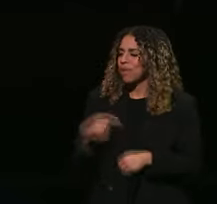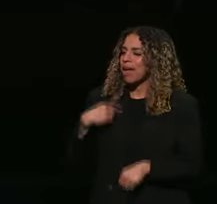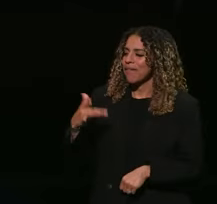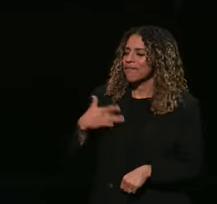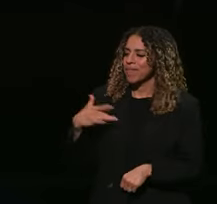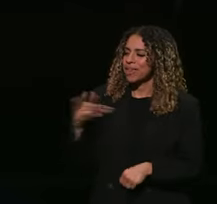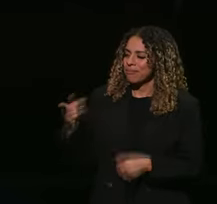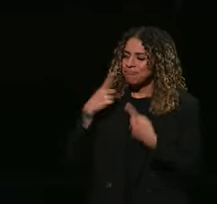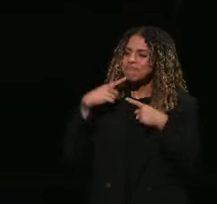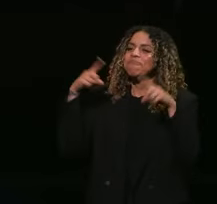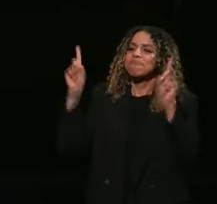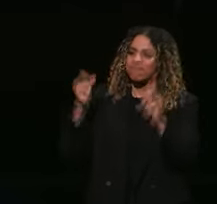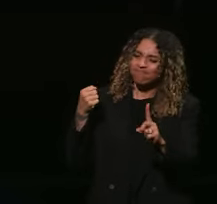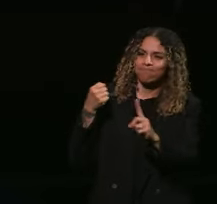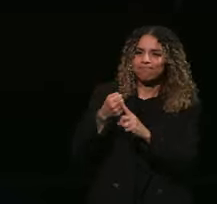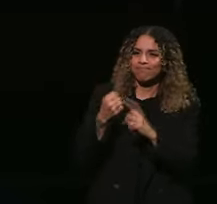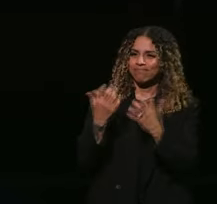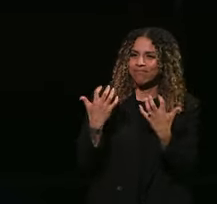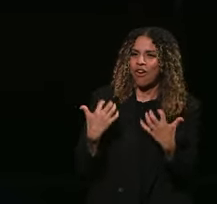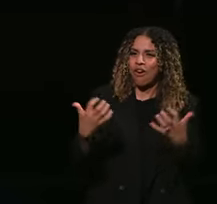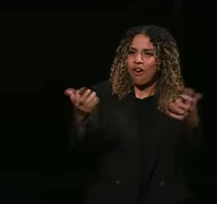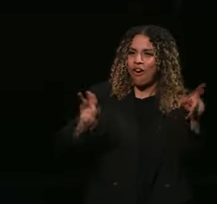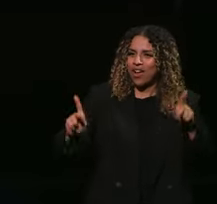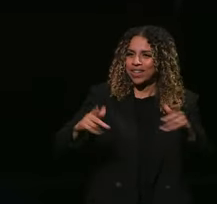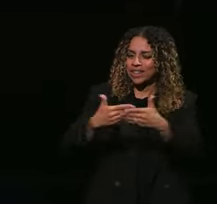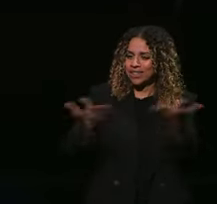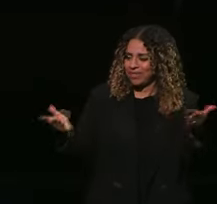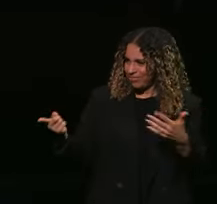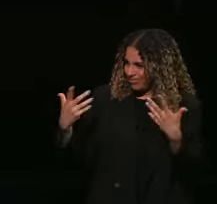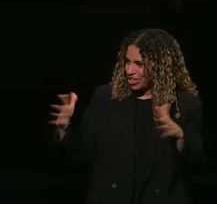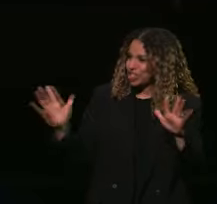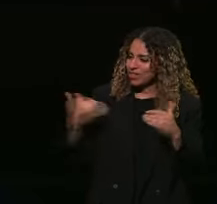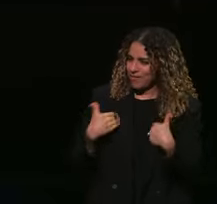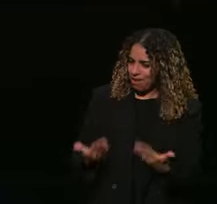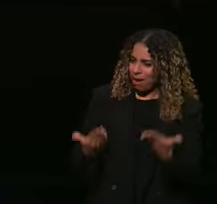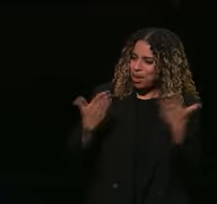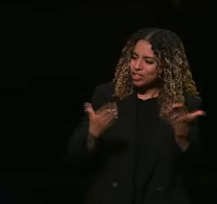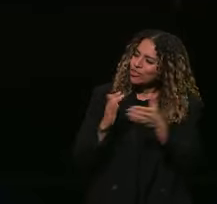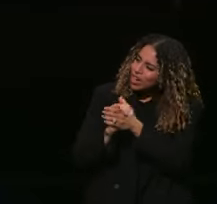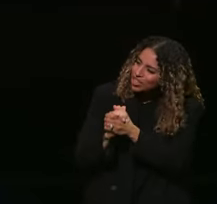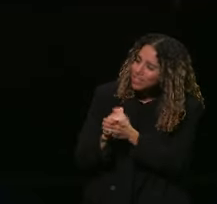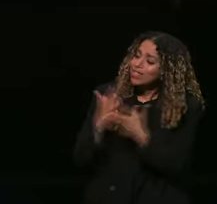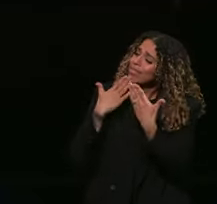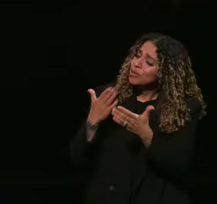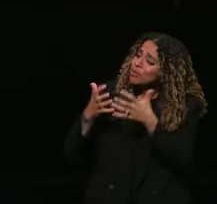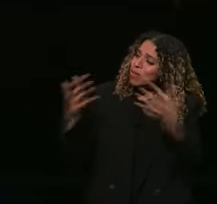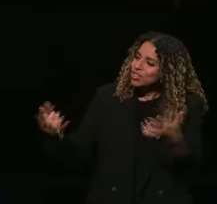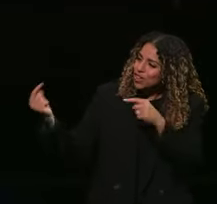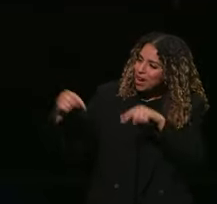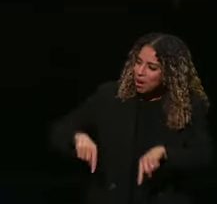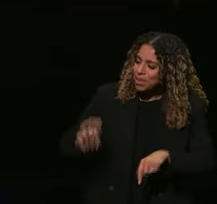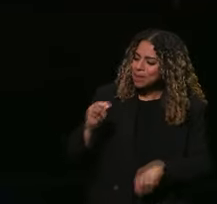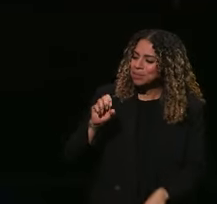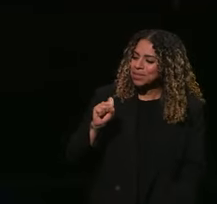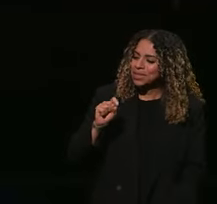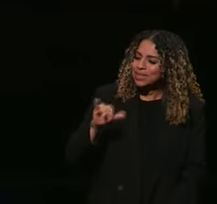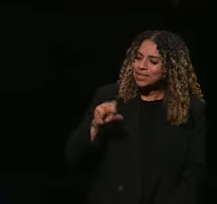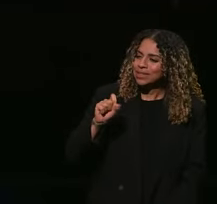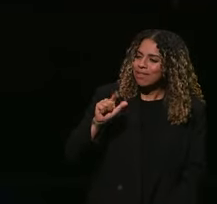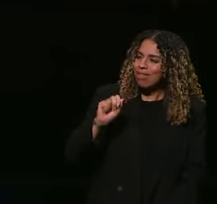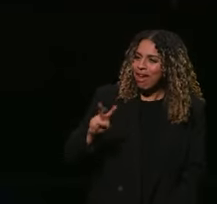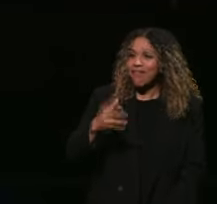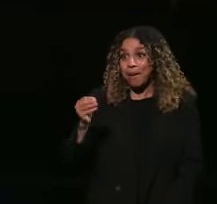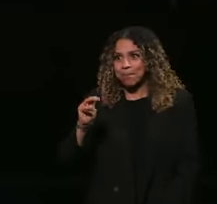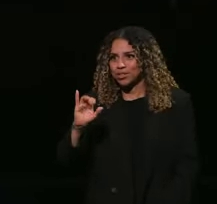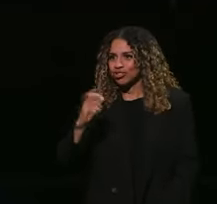It received a nomination. Congratulations on that. Thank you so much for being here this evening, Mstislav, Michelle. Thank you so